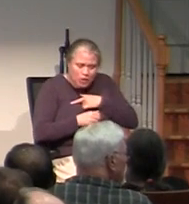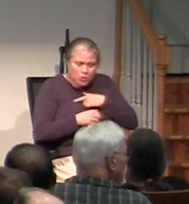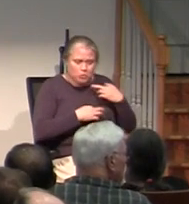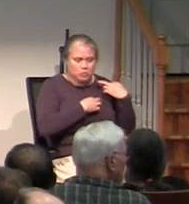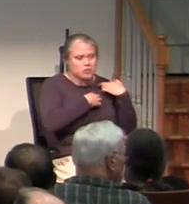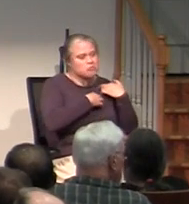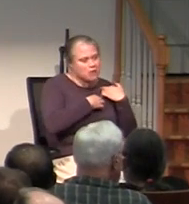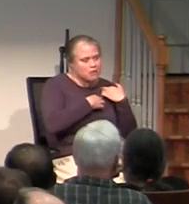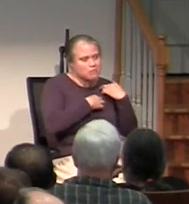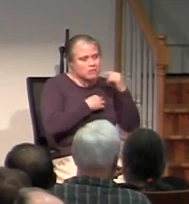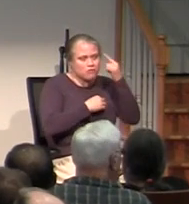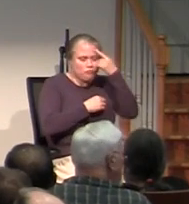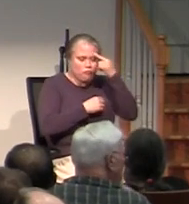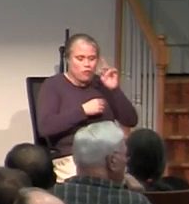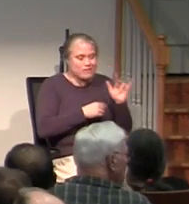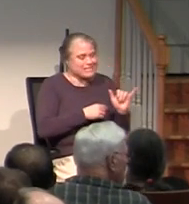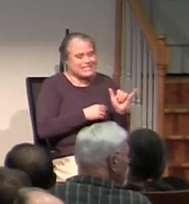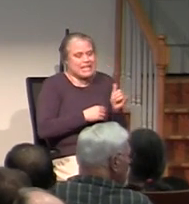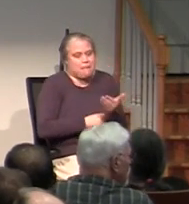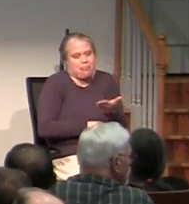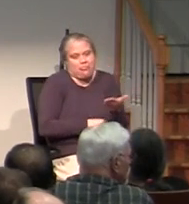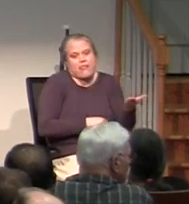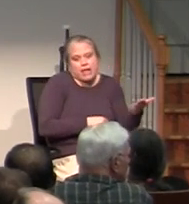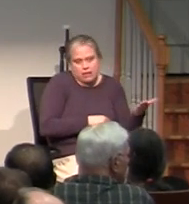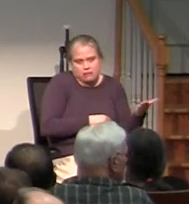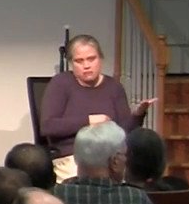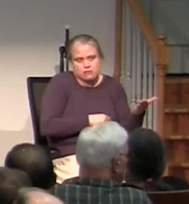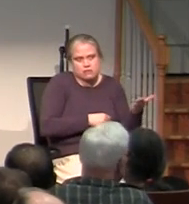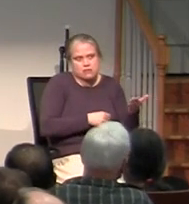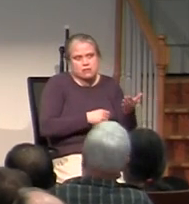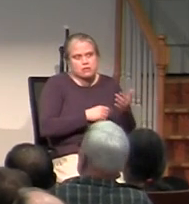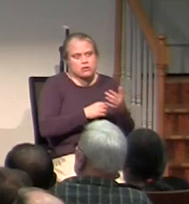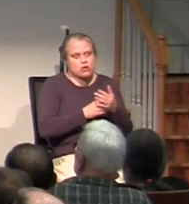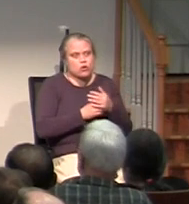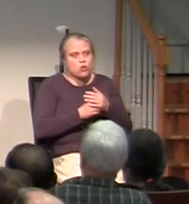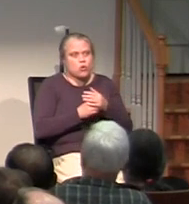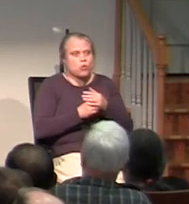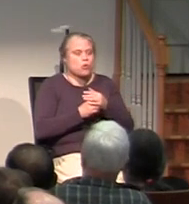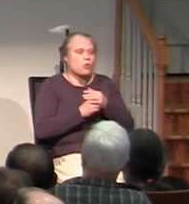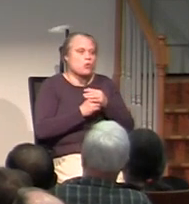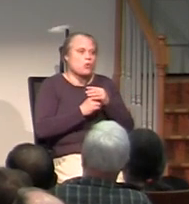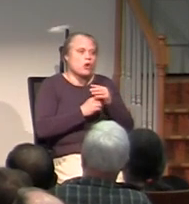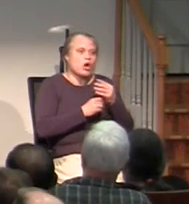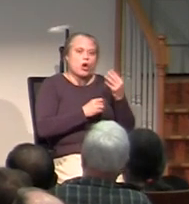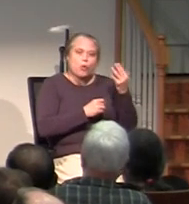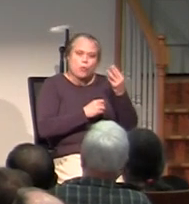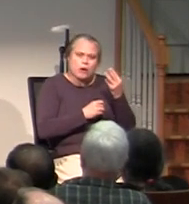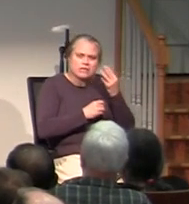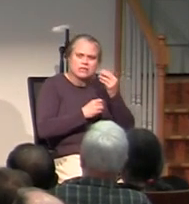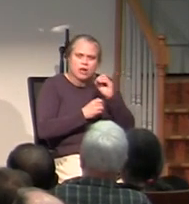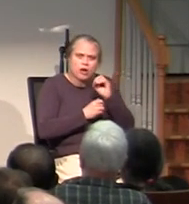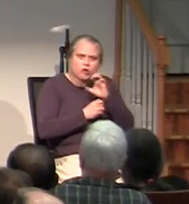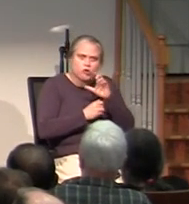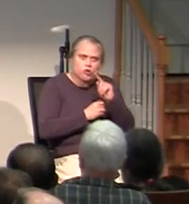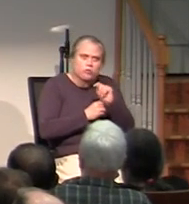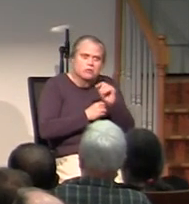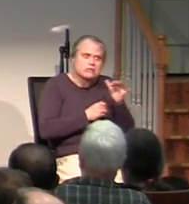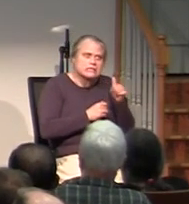same things. Well, on Wednesday, October 10, the Ministerial Institute began at 2:30 in the afternoon and went